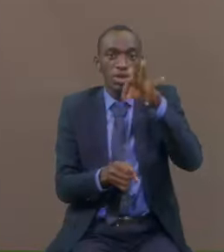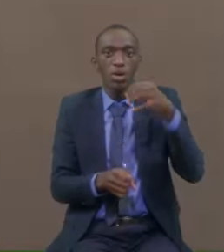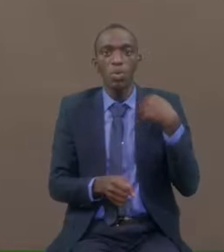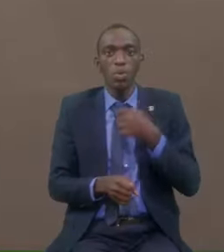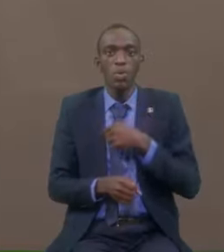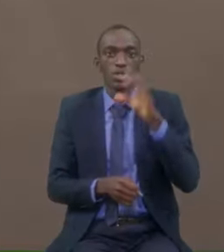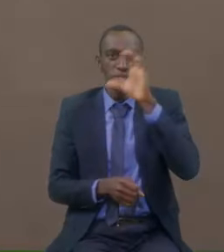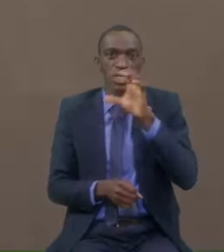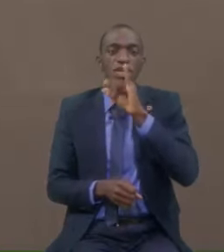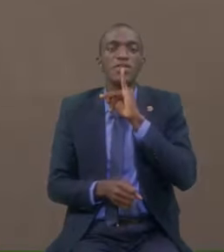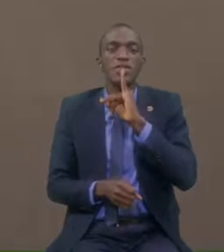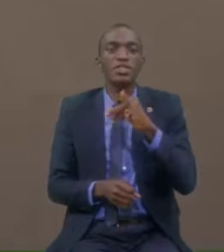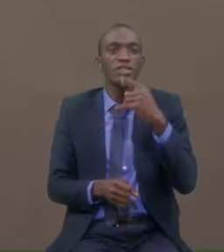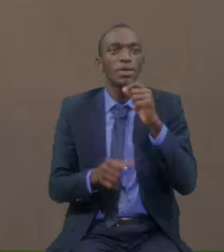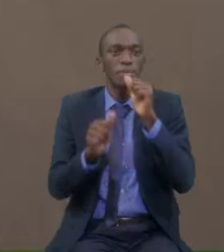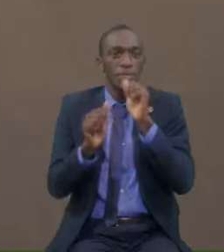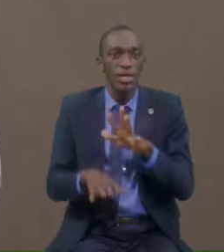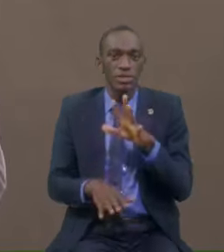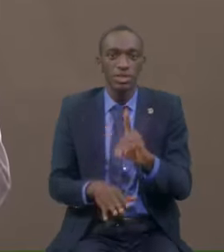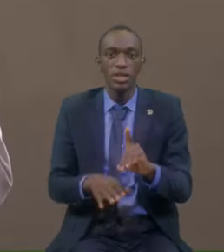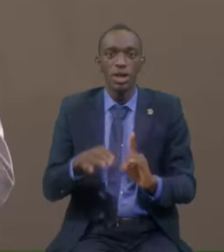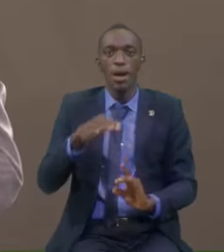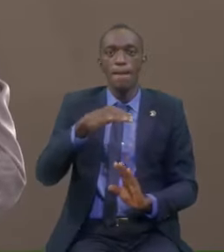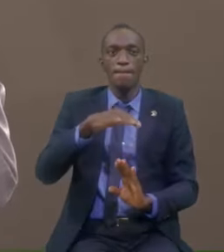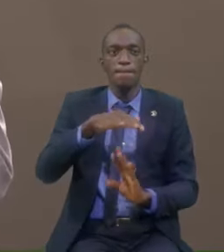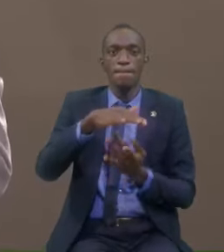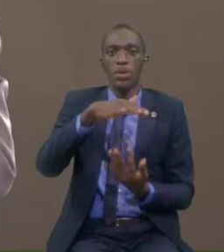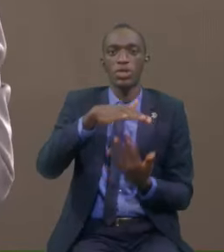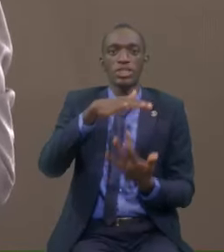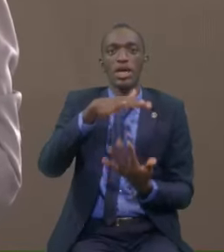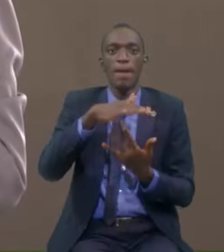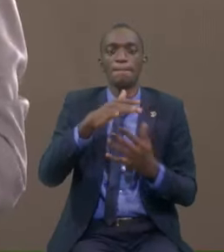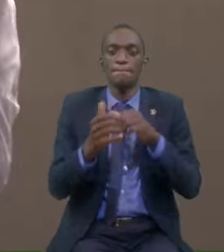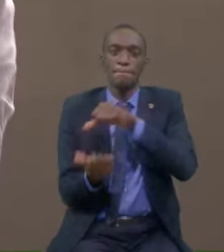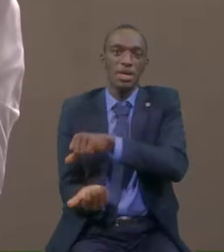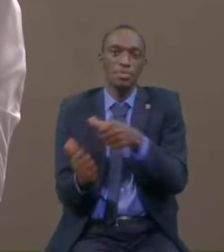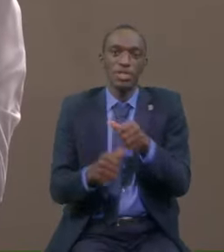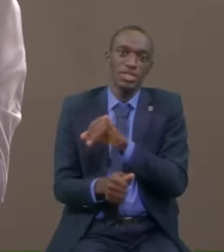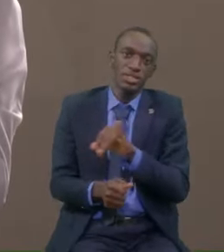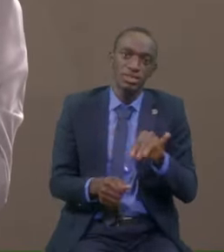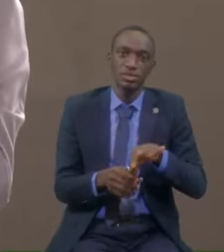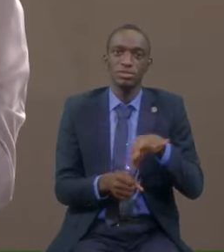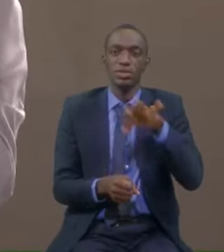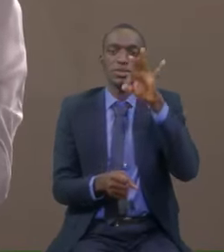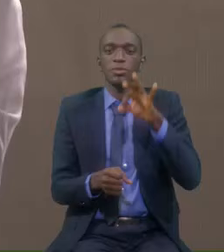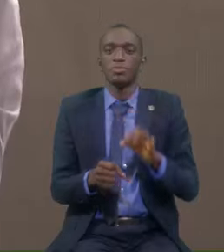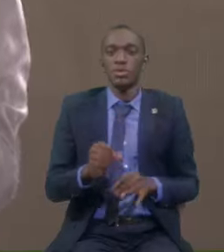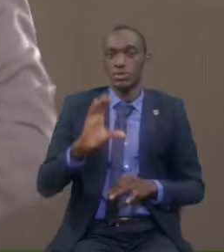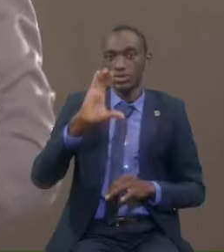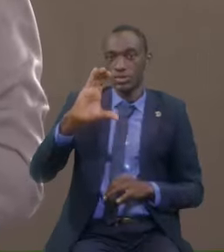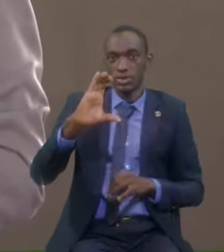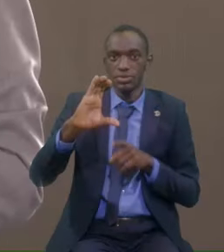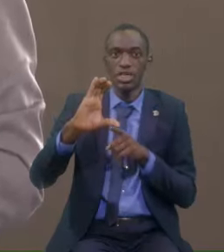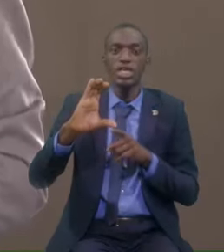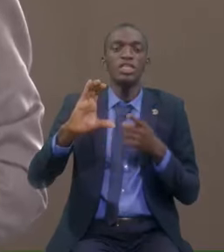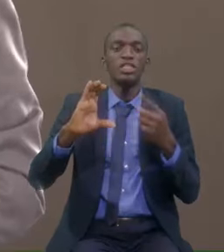See now, the Spirit we're seeking is the comforting and the